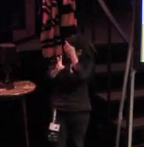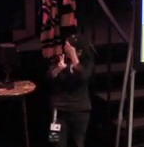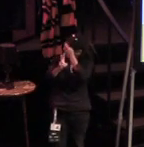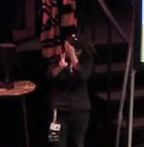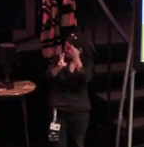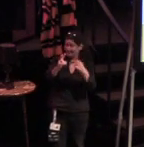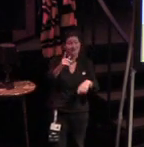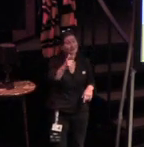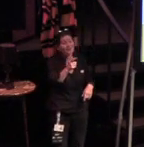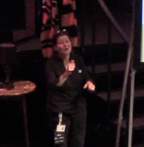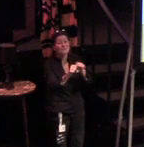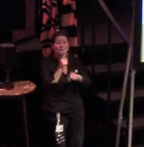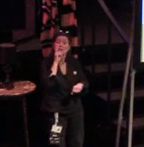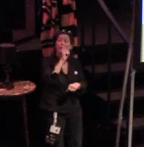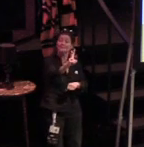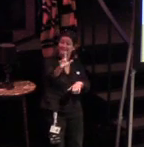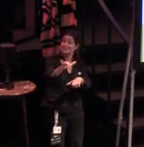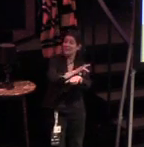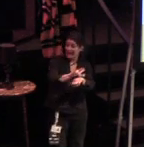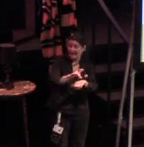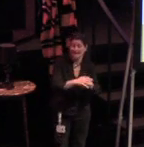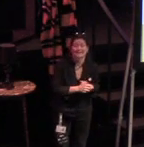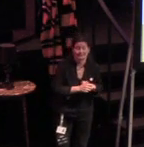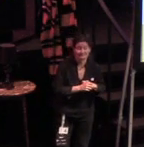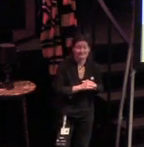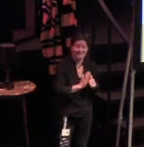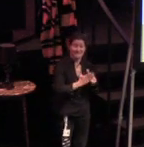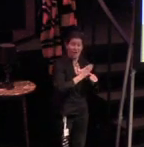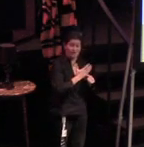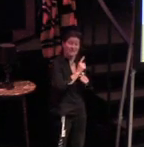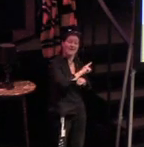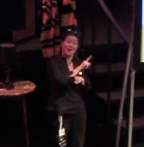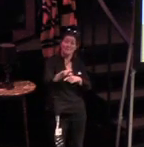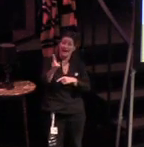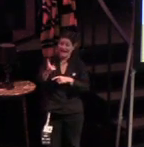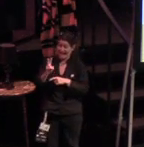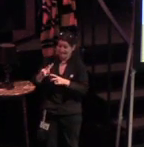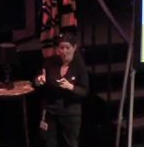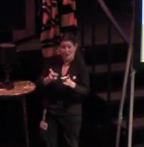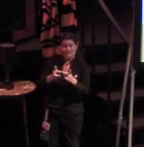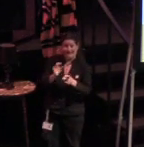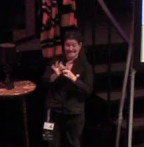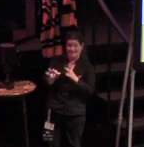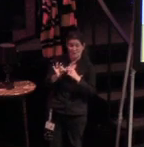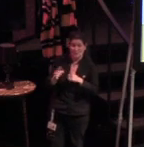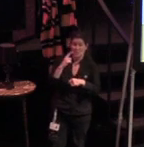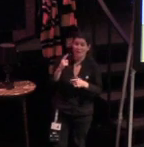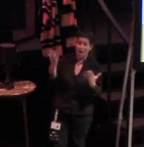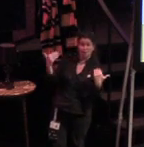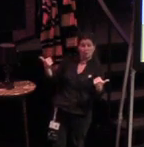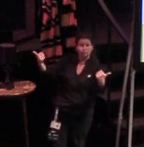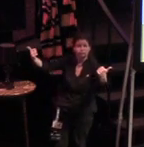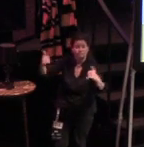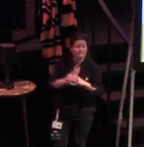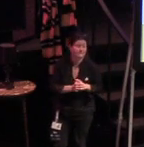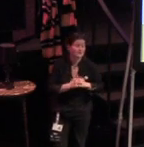depending how that goes is come back for a second interview and we'll help you see you again like you and I left and then I went